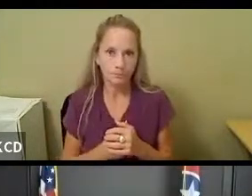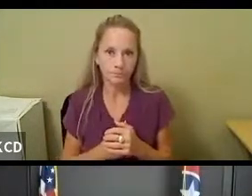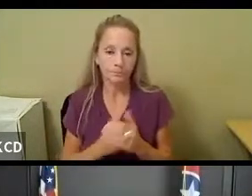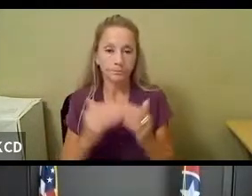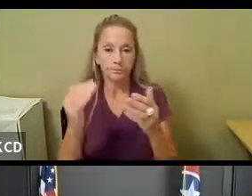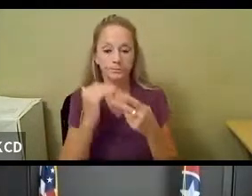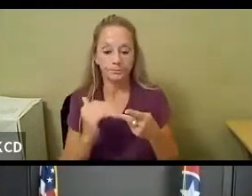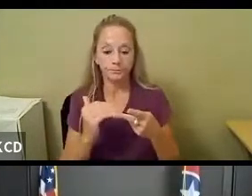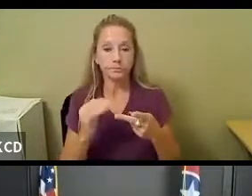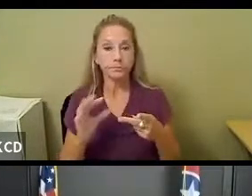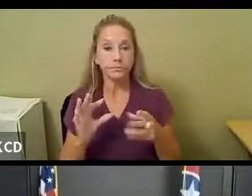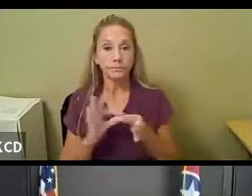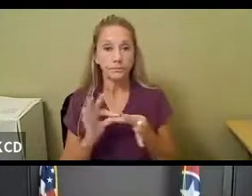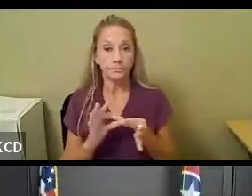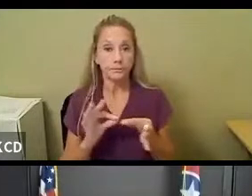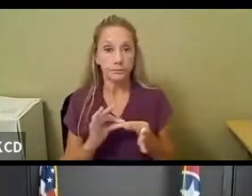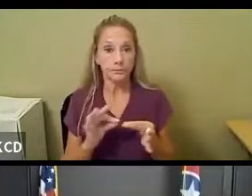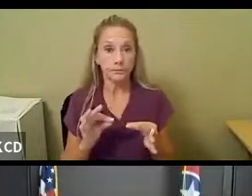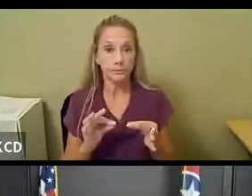comment is this.